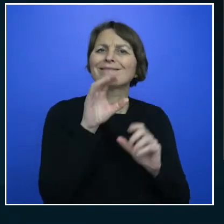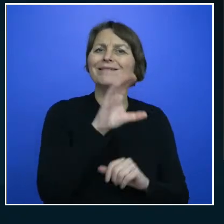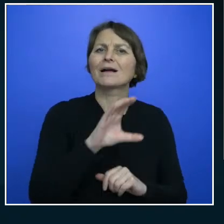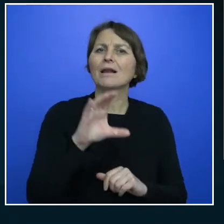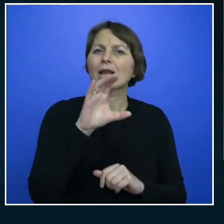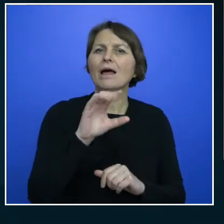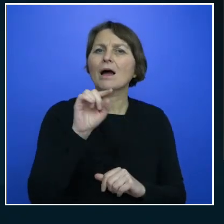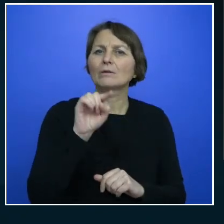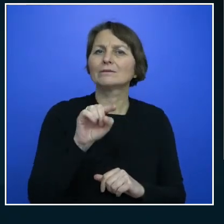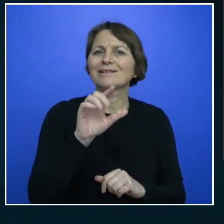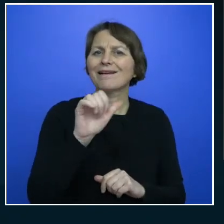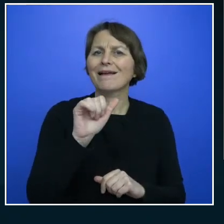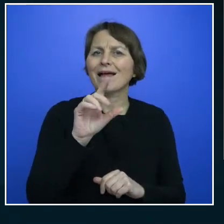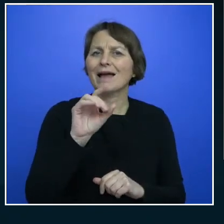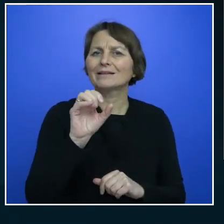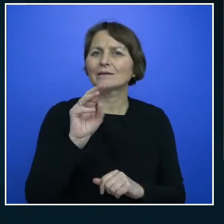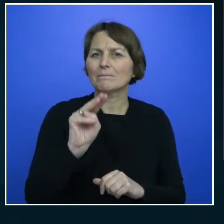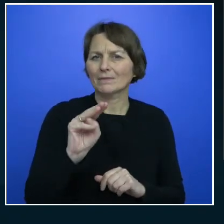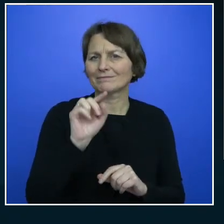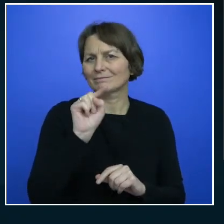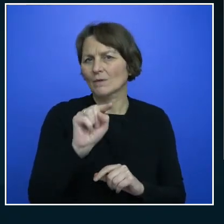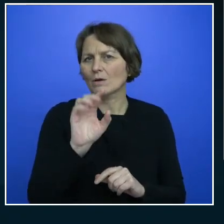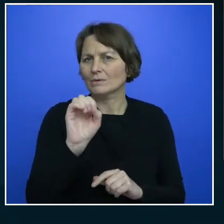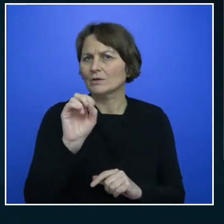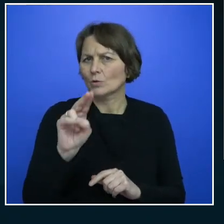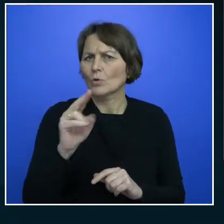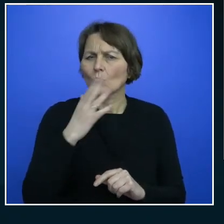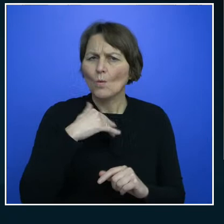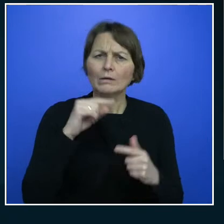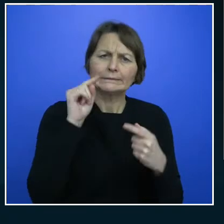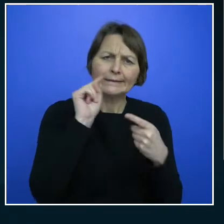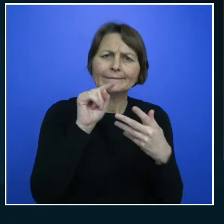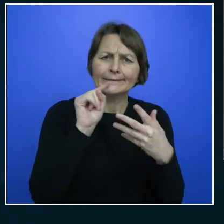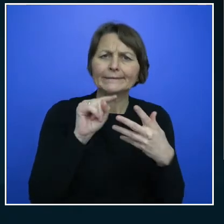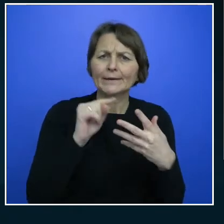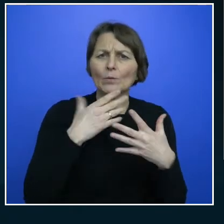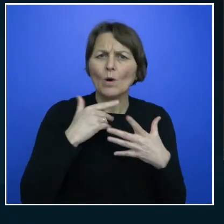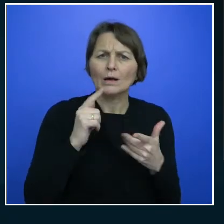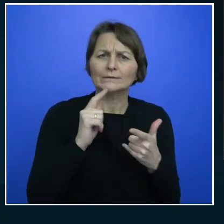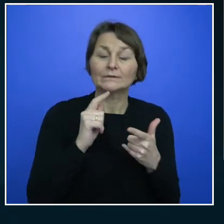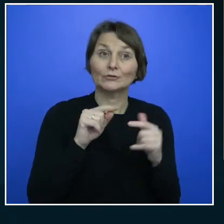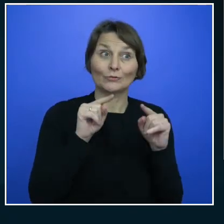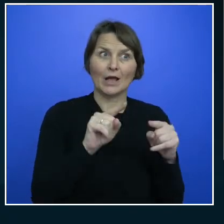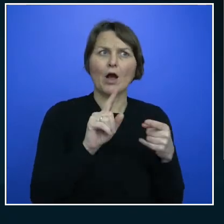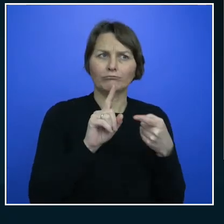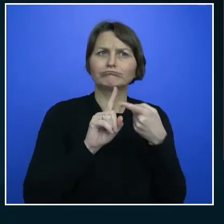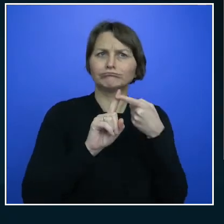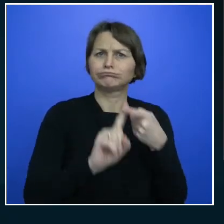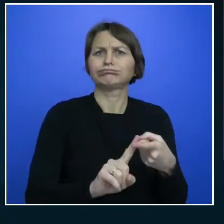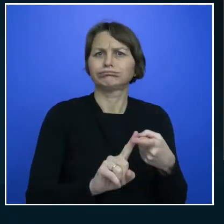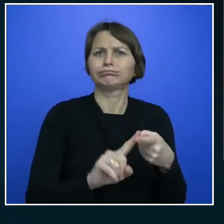cloudadmin.eu. So yeah, I stay now with this.